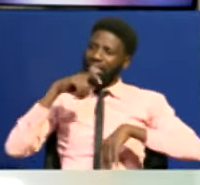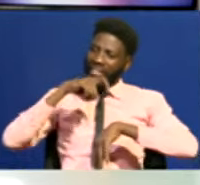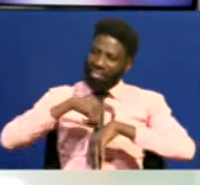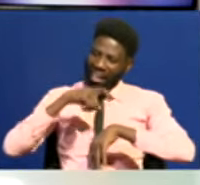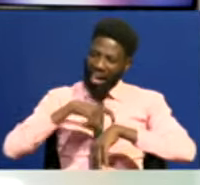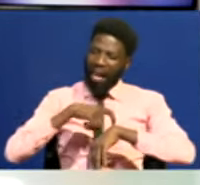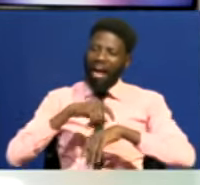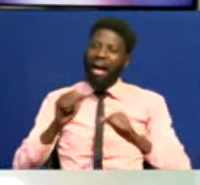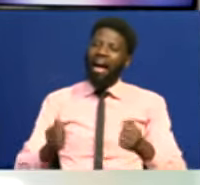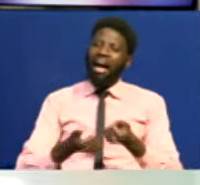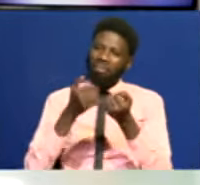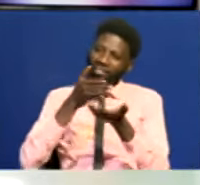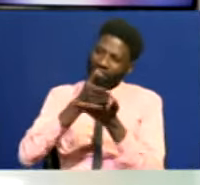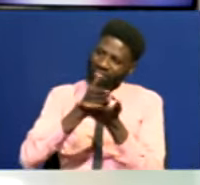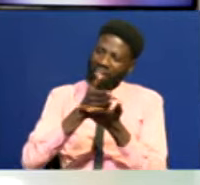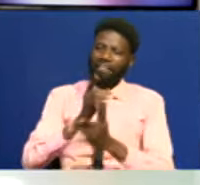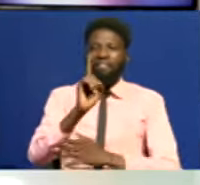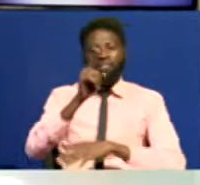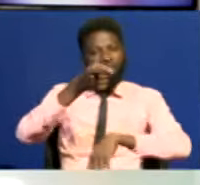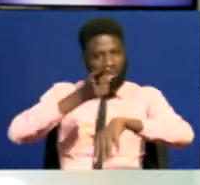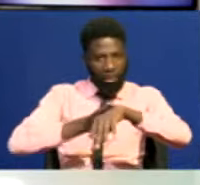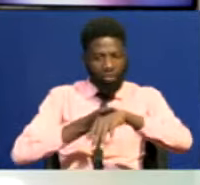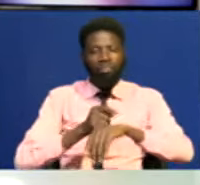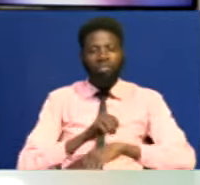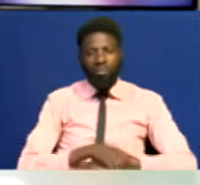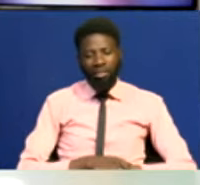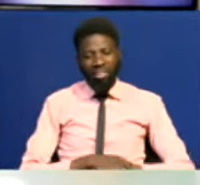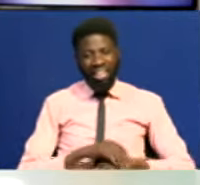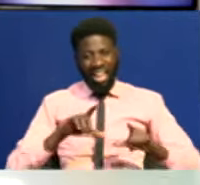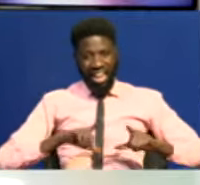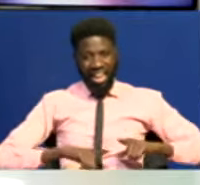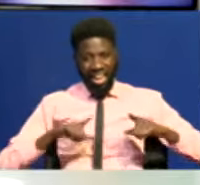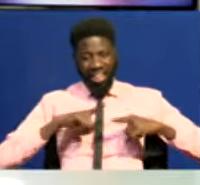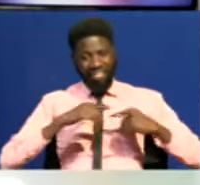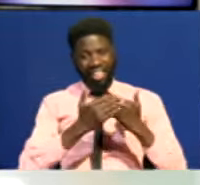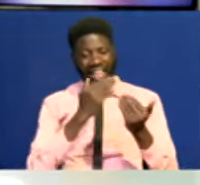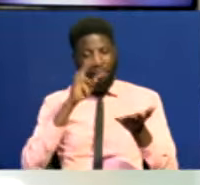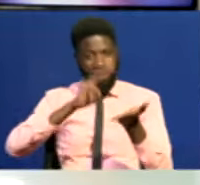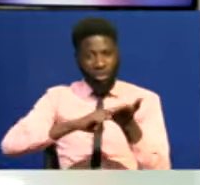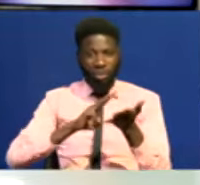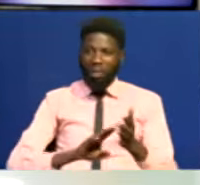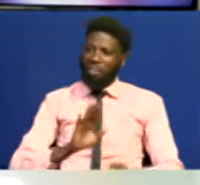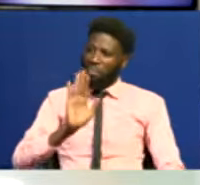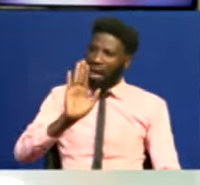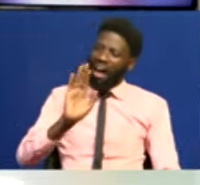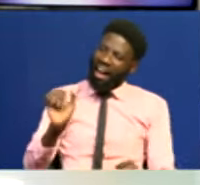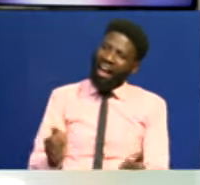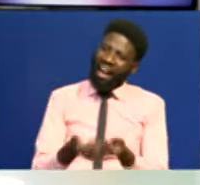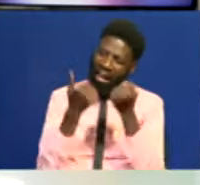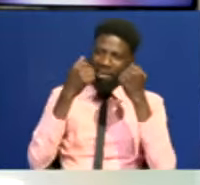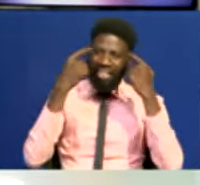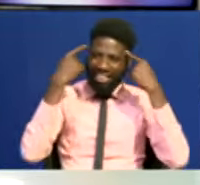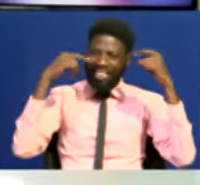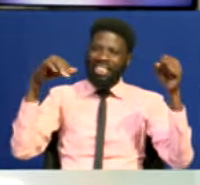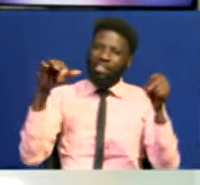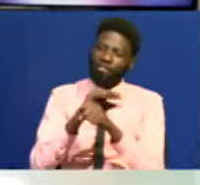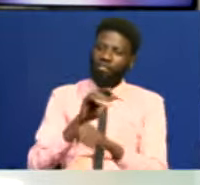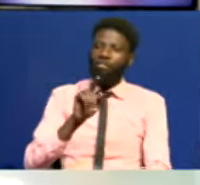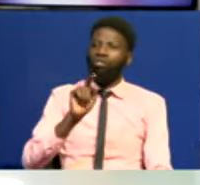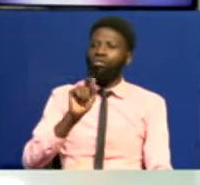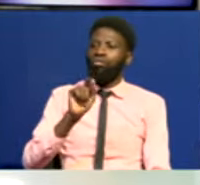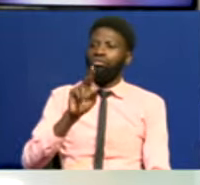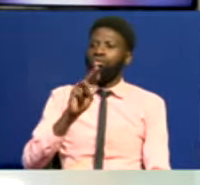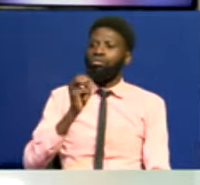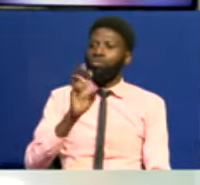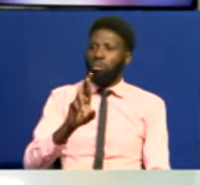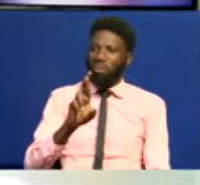surgeries. Surgeons at Lifecare in Migori performed a successful nephrectomy tumour surgery on a patient who has been